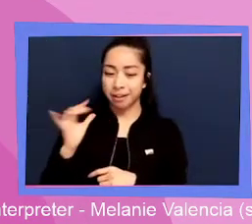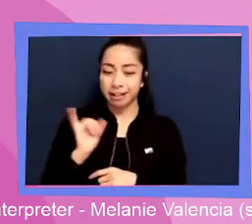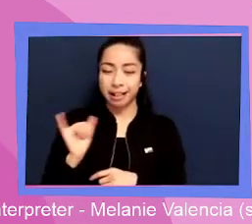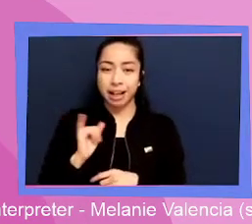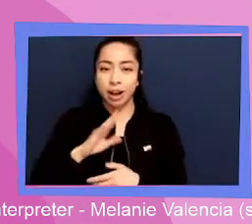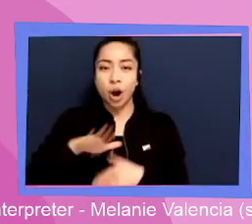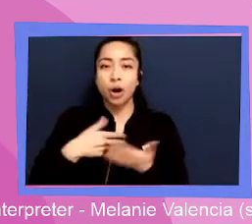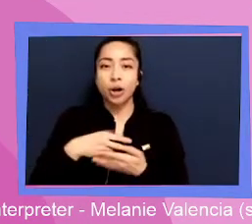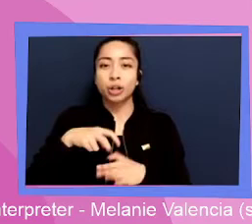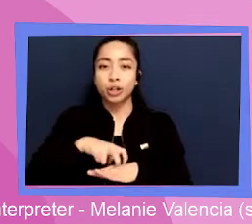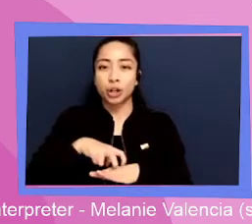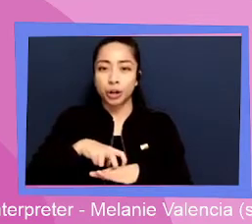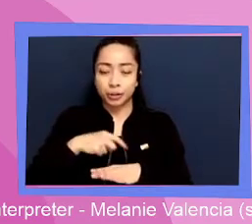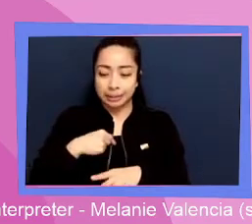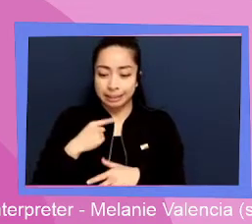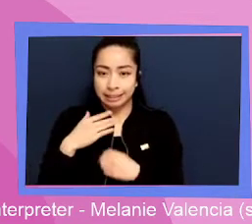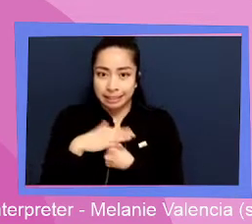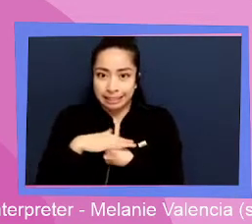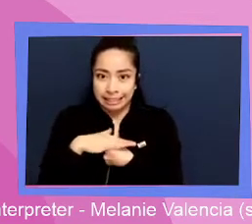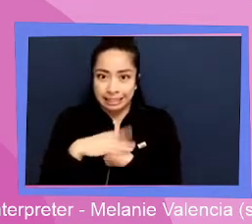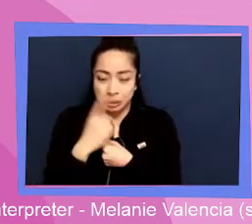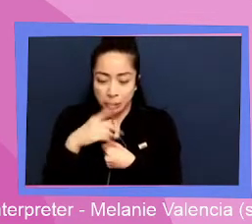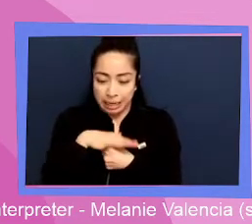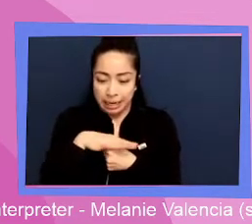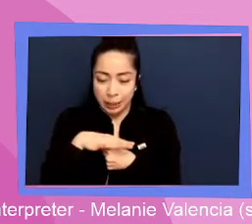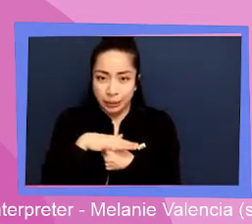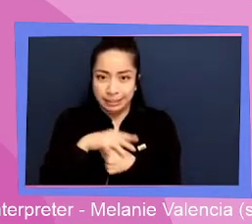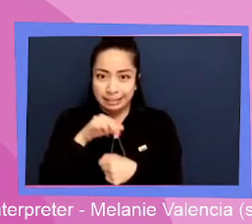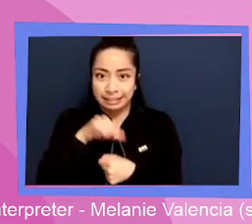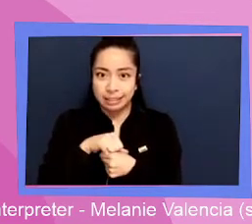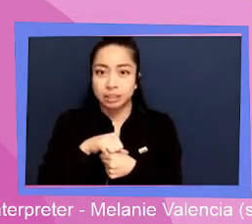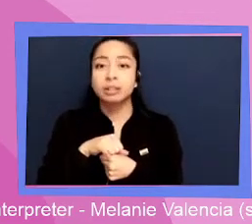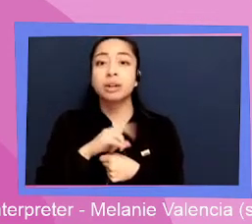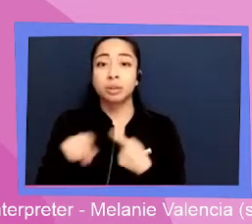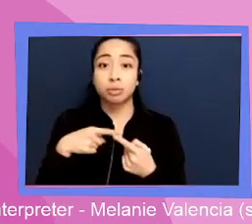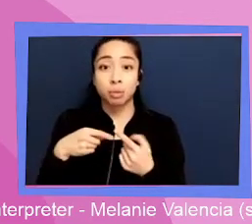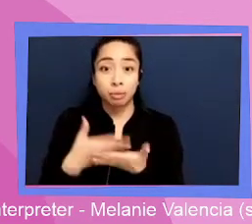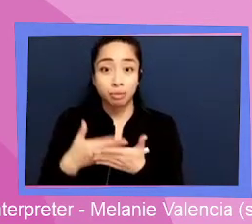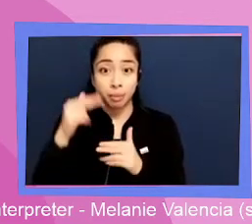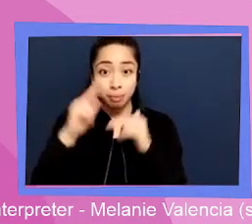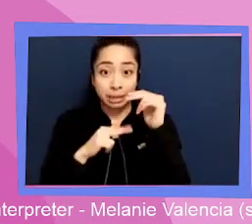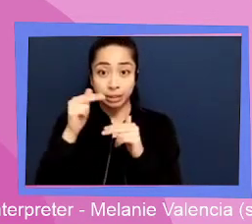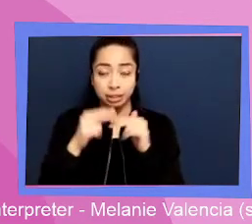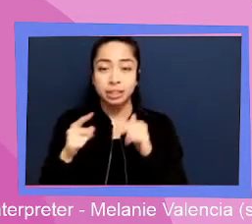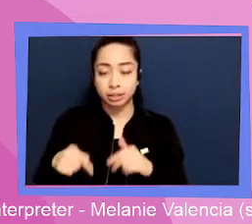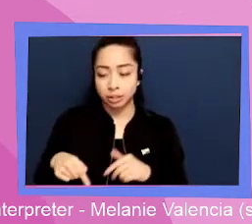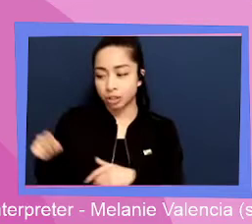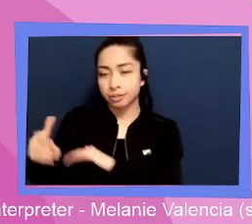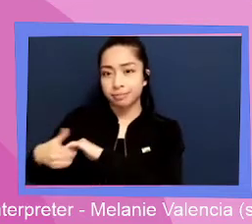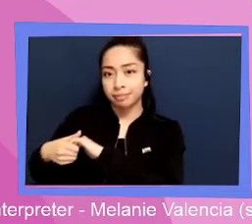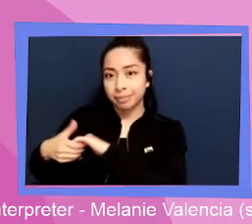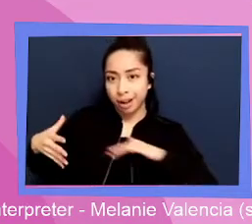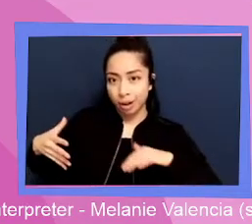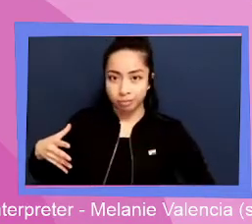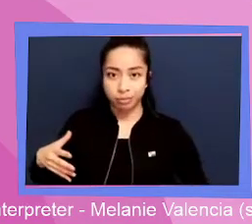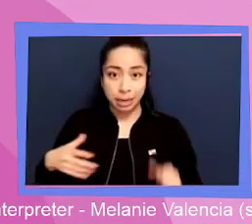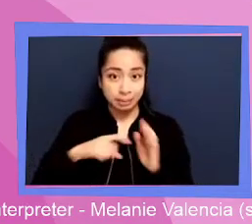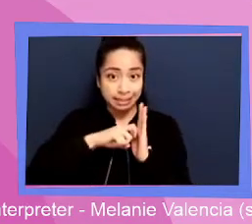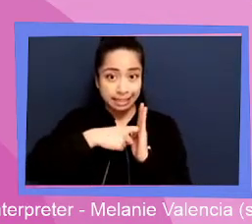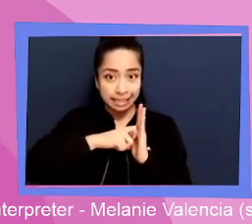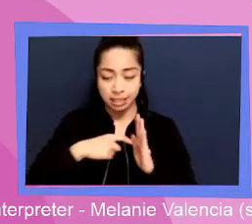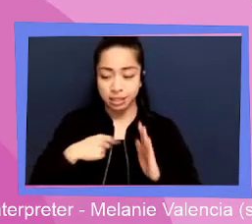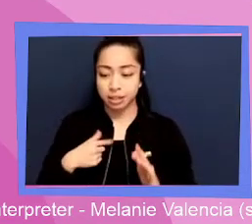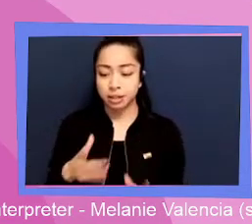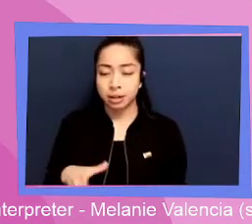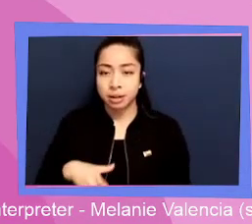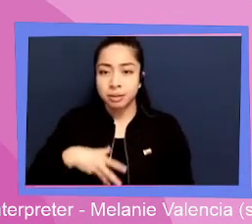in that one spot. When they reached their building and Jamie pulled her hand away to reach for her keys, Deanna had to take a deep breath of the cool air